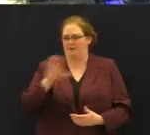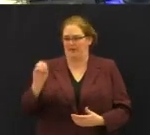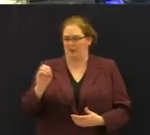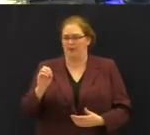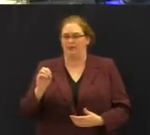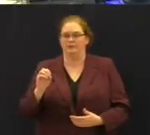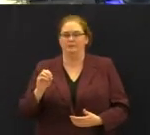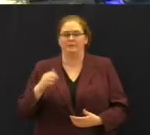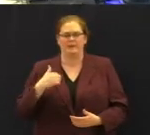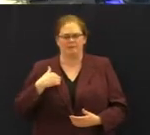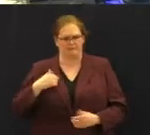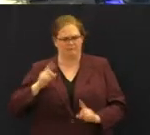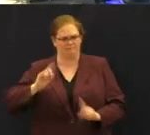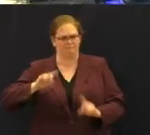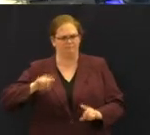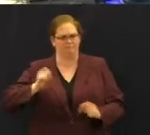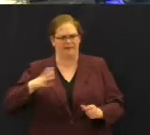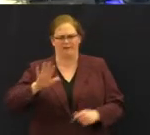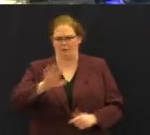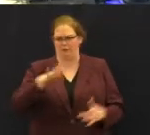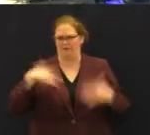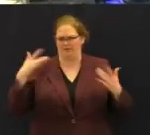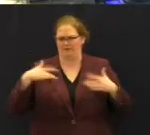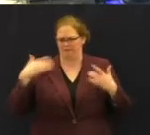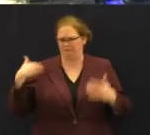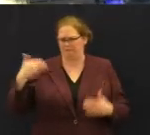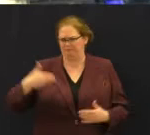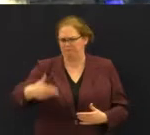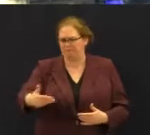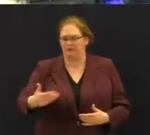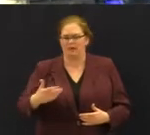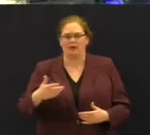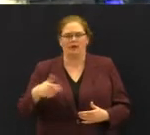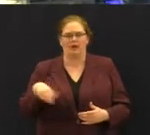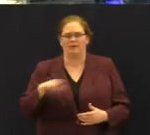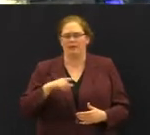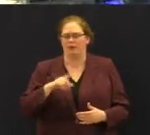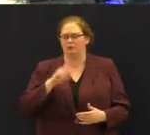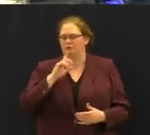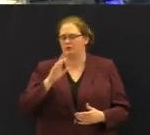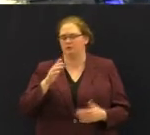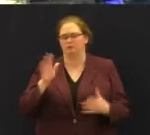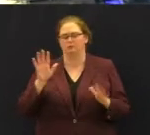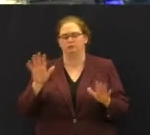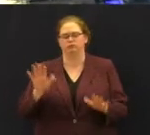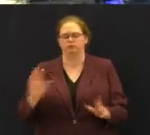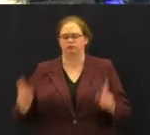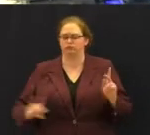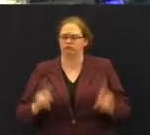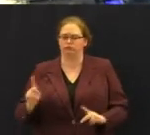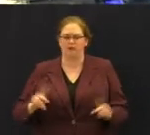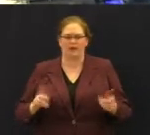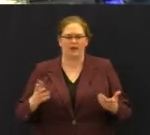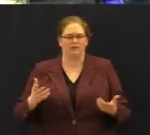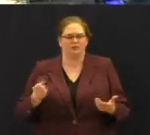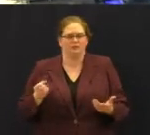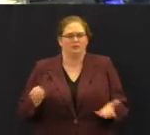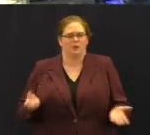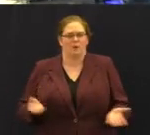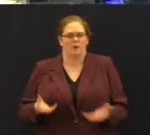attended many of their functions throughout the years, and they are just such wonderful people and just so